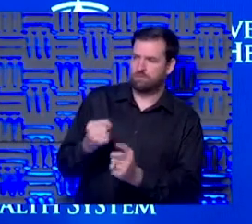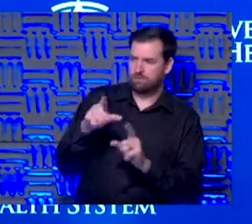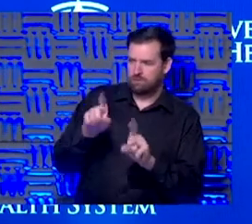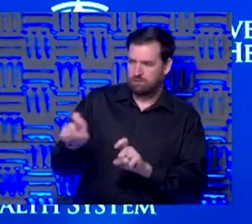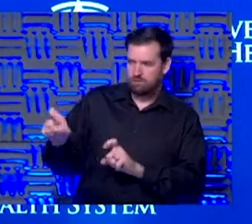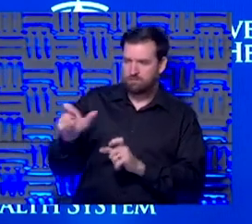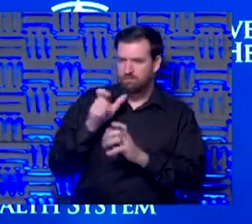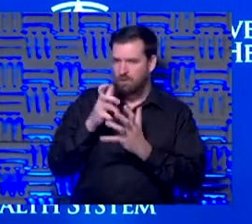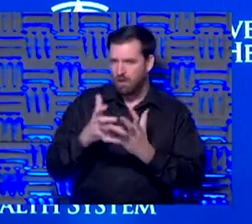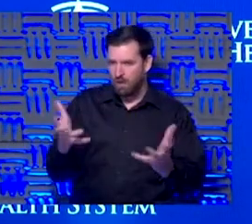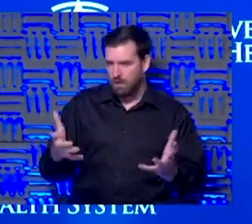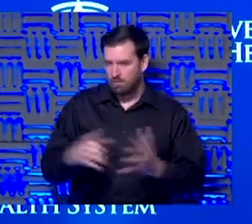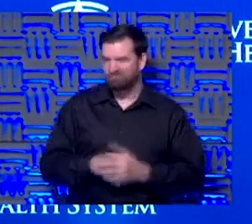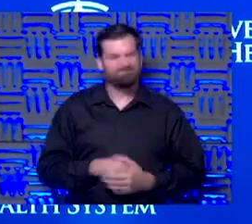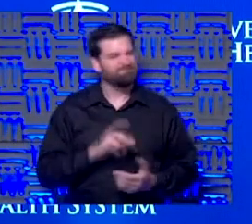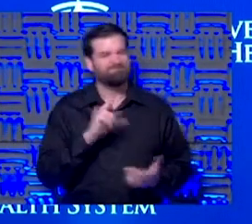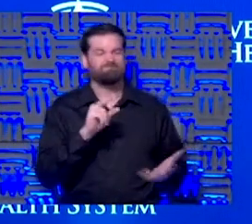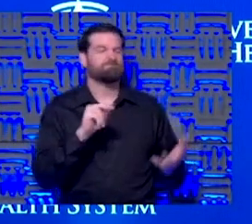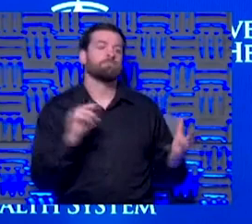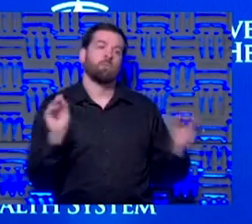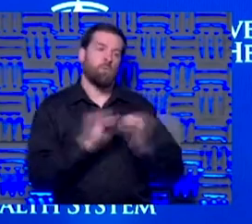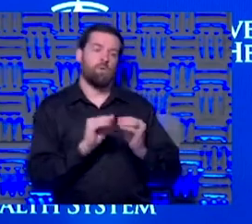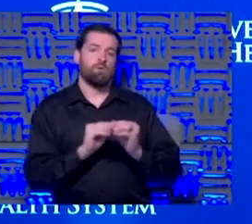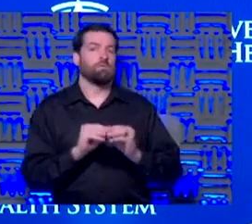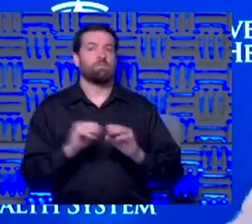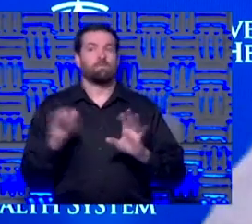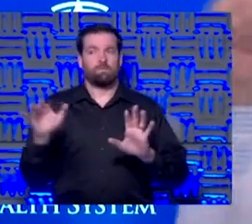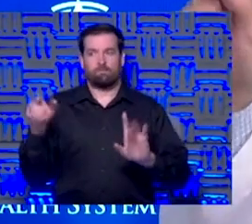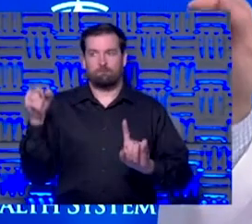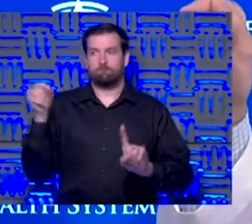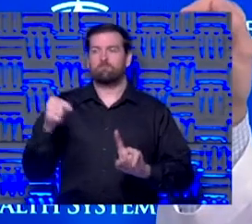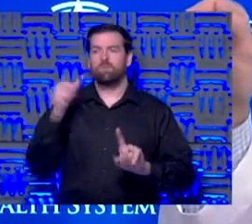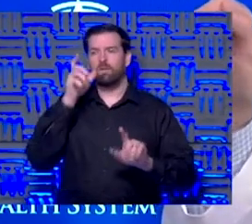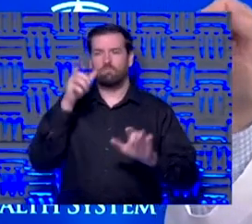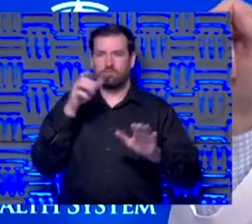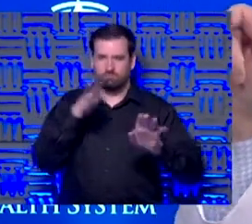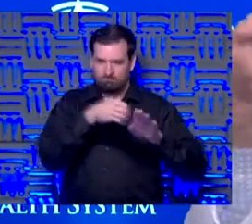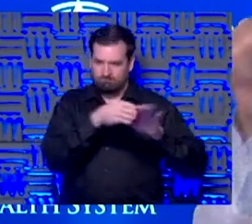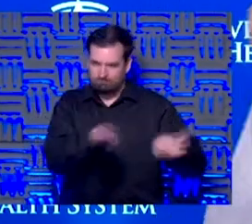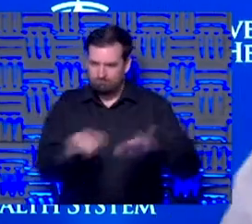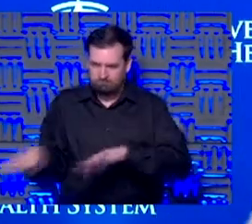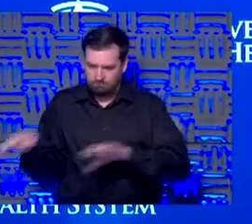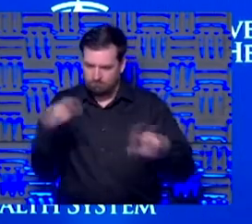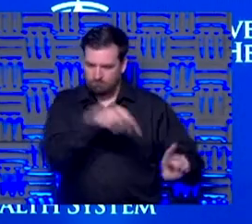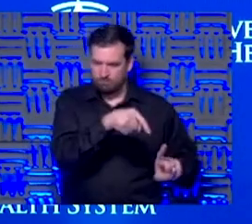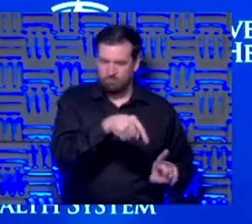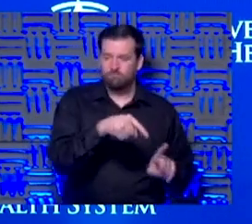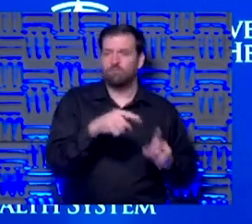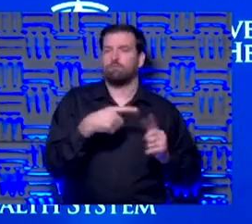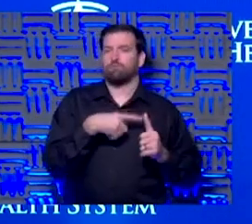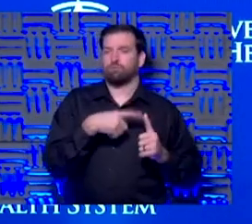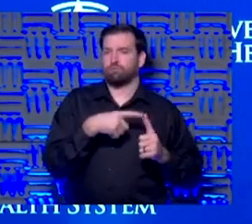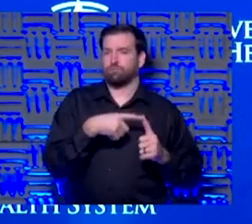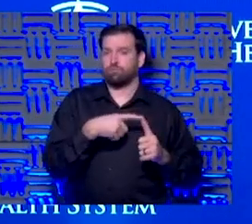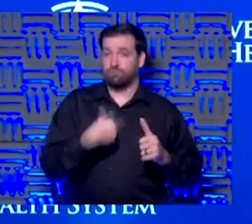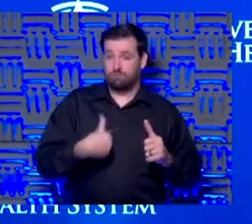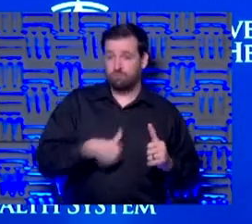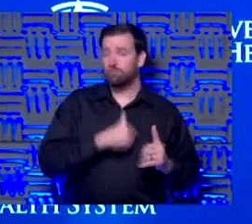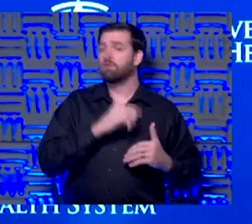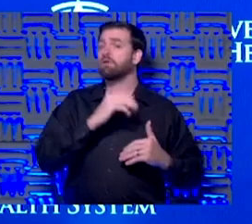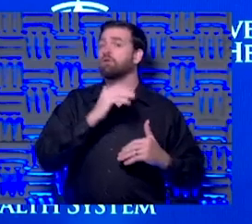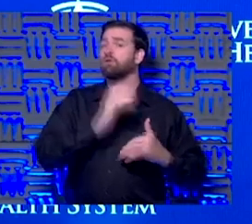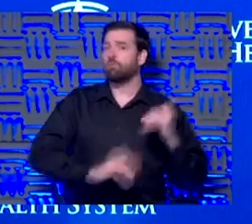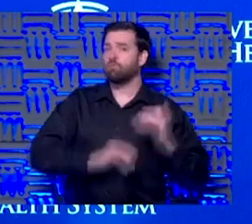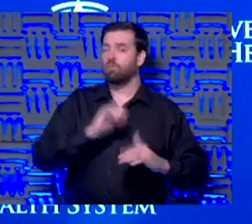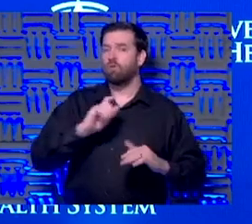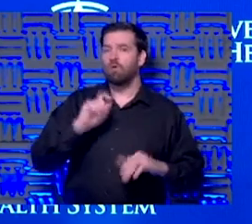we didn't have a lot of confidence. We didn't. We have a lot more, but let's this we'll break this conversation down a little bit. Let's start with, are we comfortable with